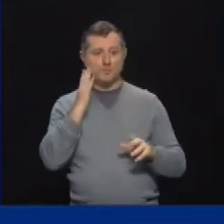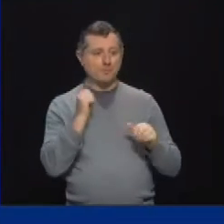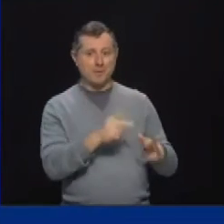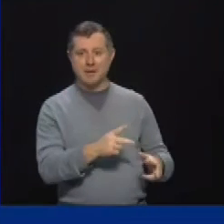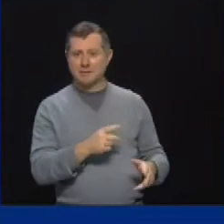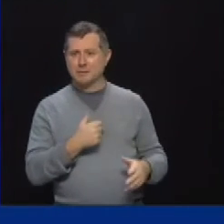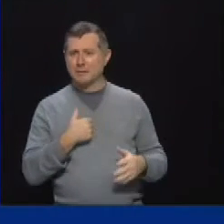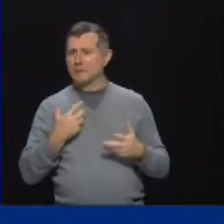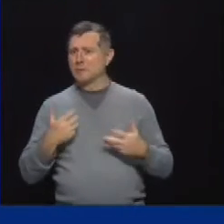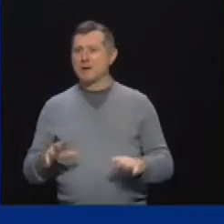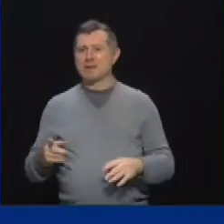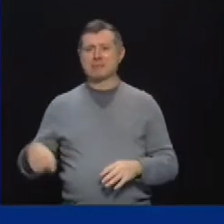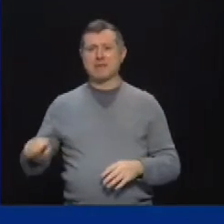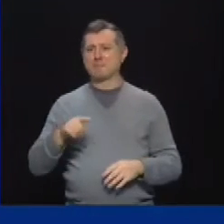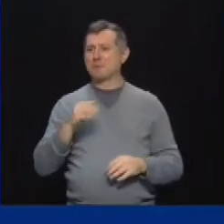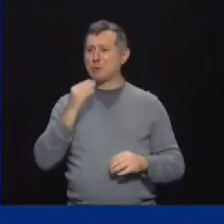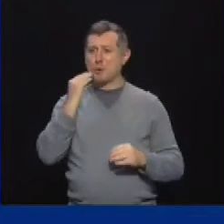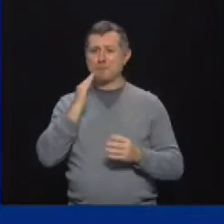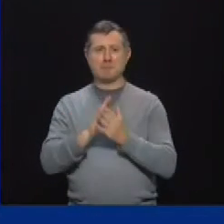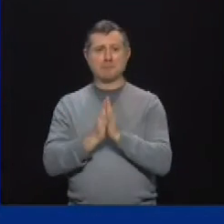homeless. But I'm also going to